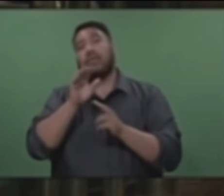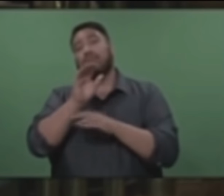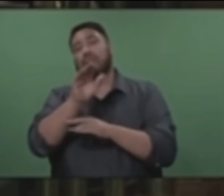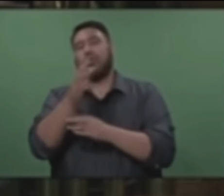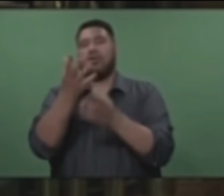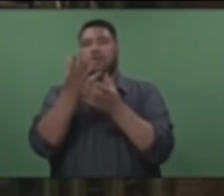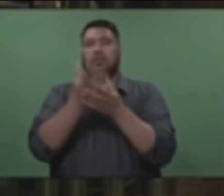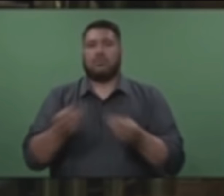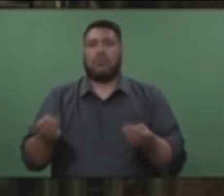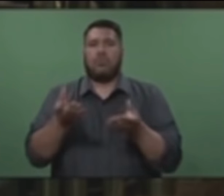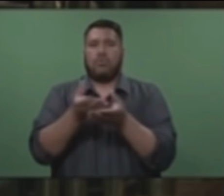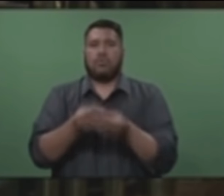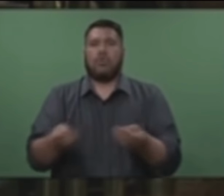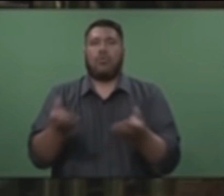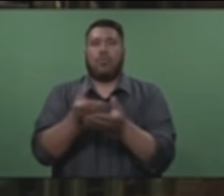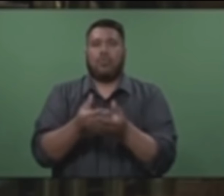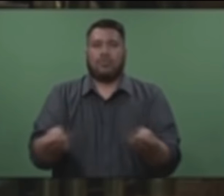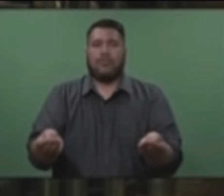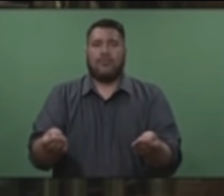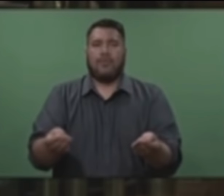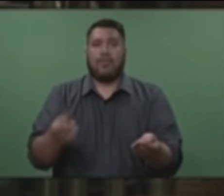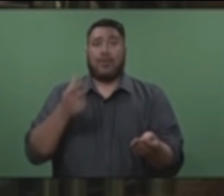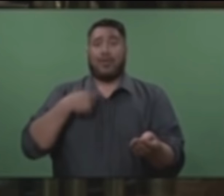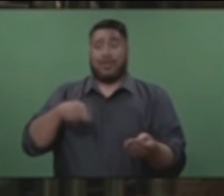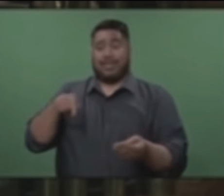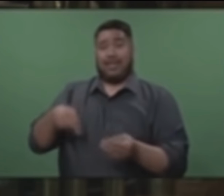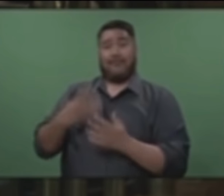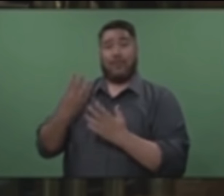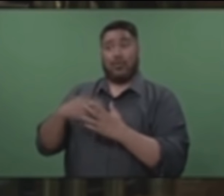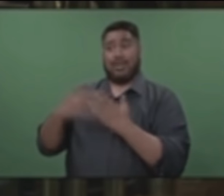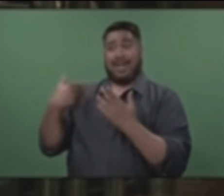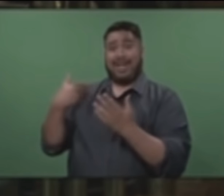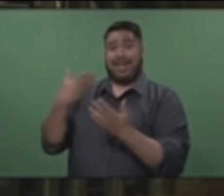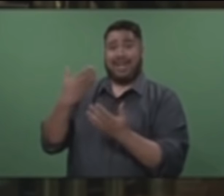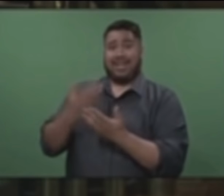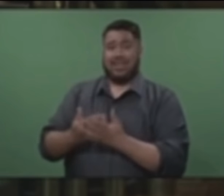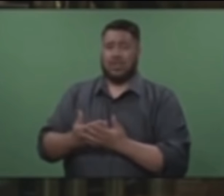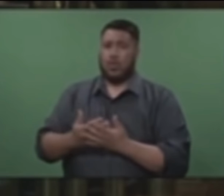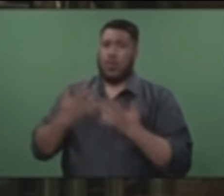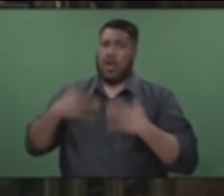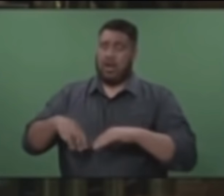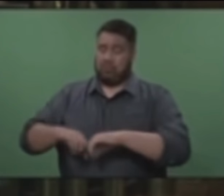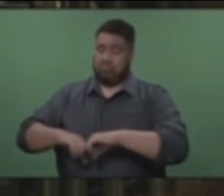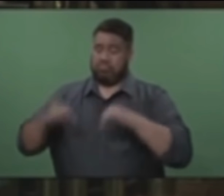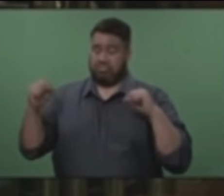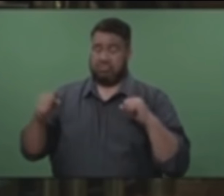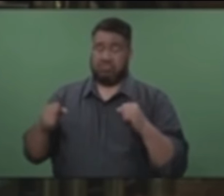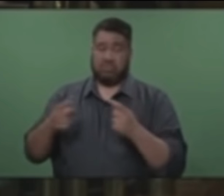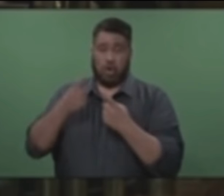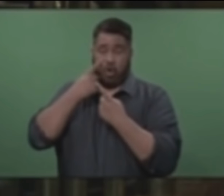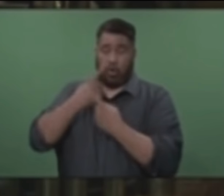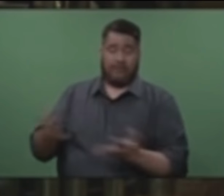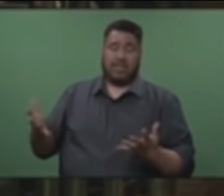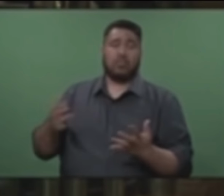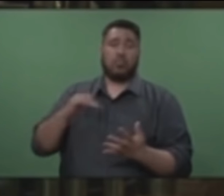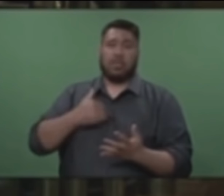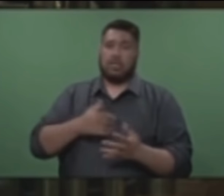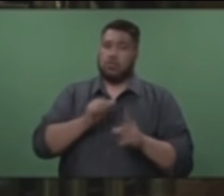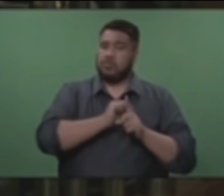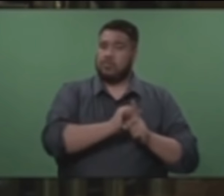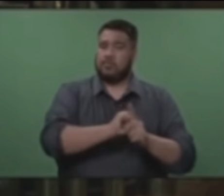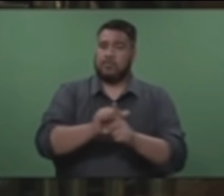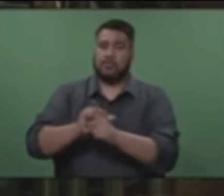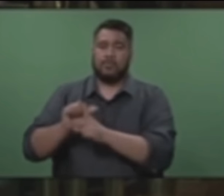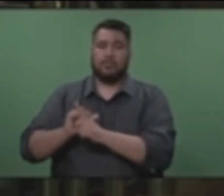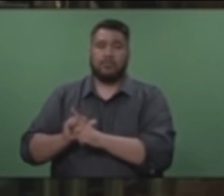so nakedly laid bare in the past 4 days. It would be a shame to fall for the old fallacy that we must do